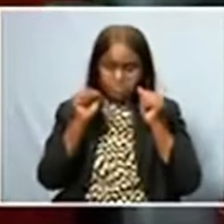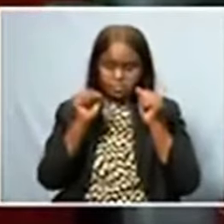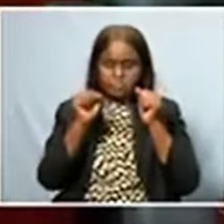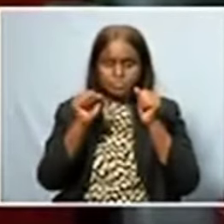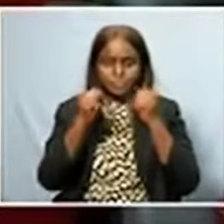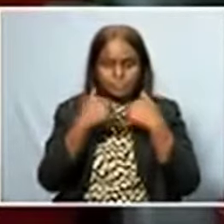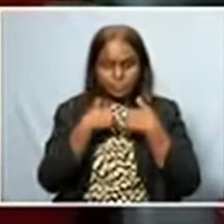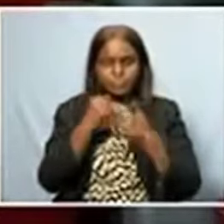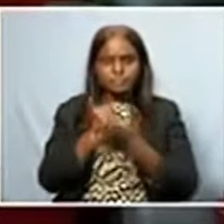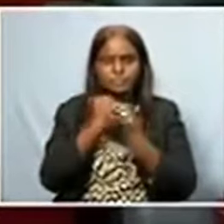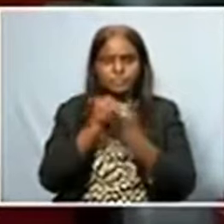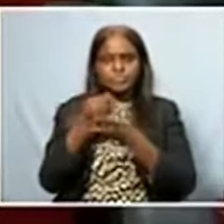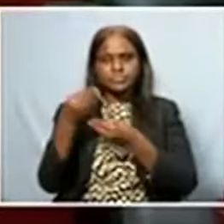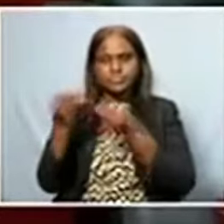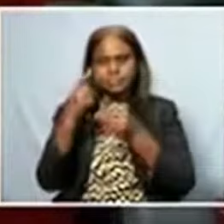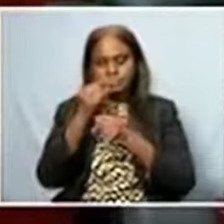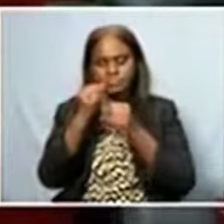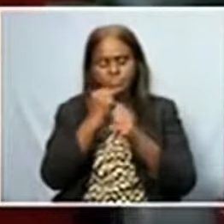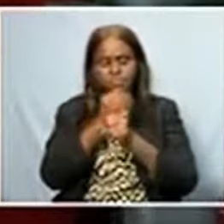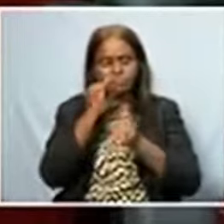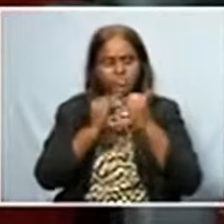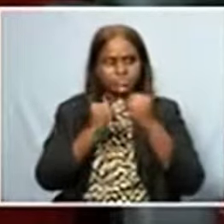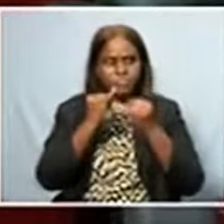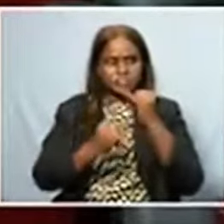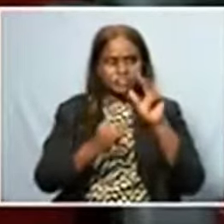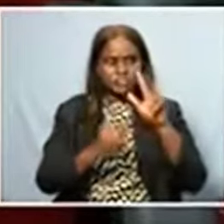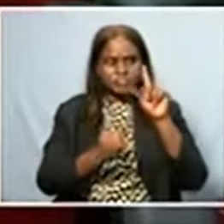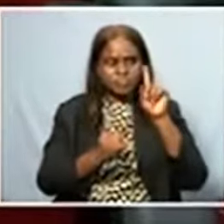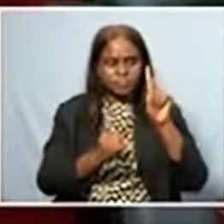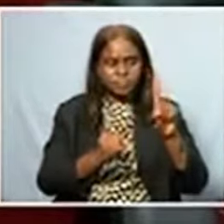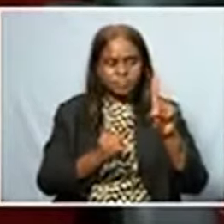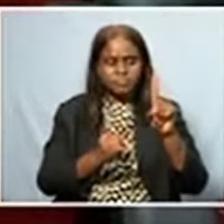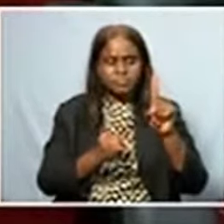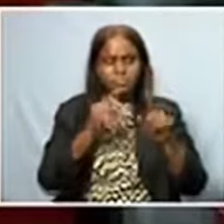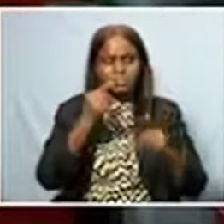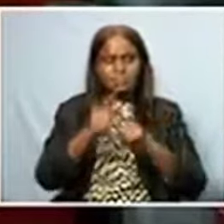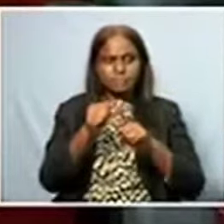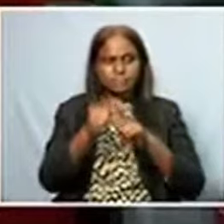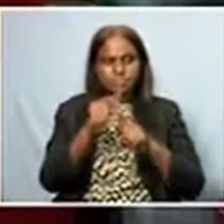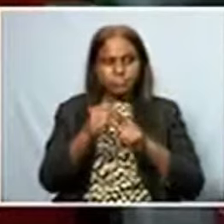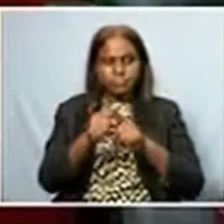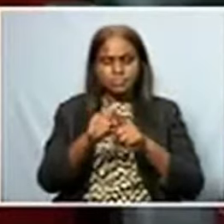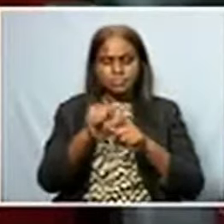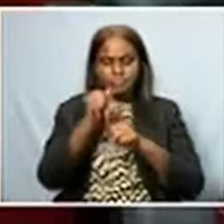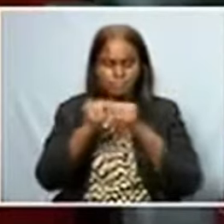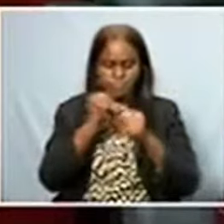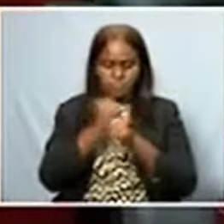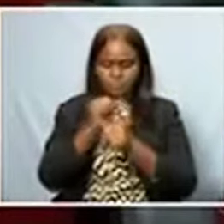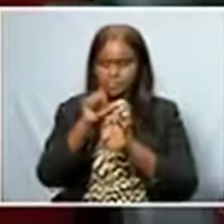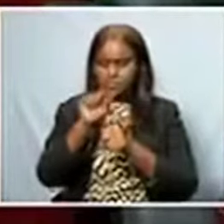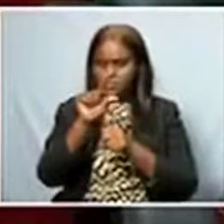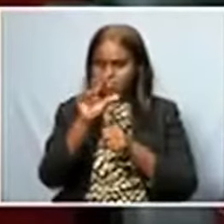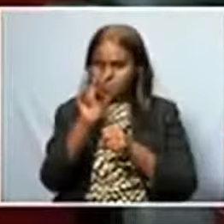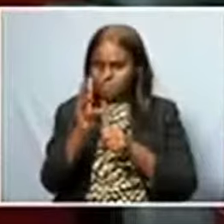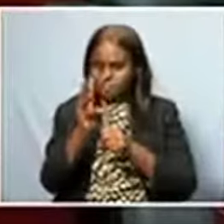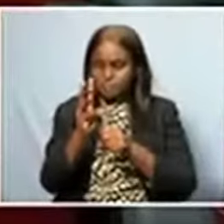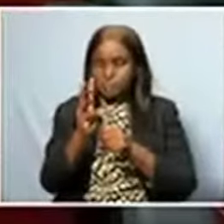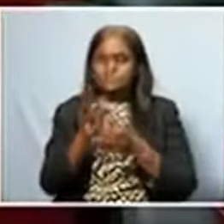to meet the expenditure for the year ending 31st December, the year